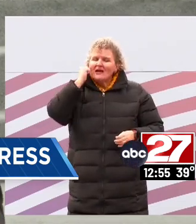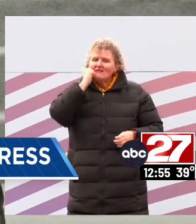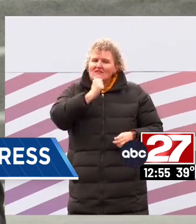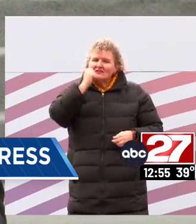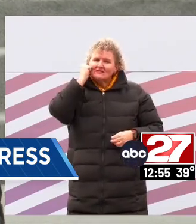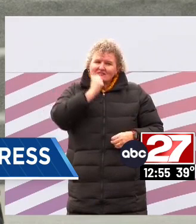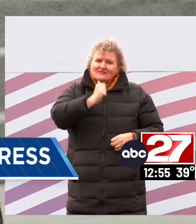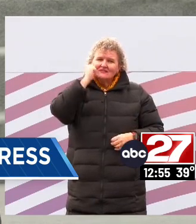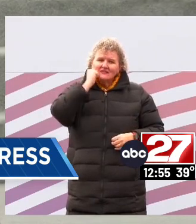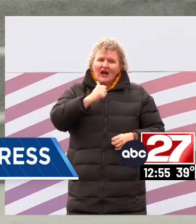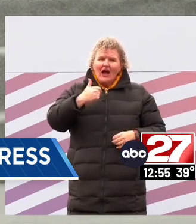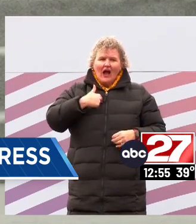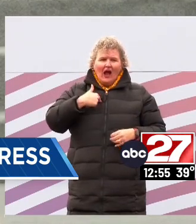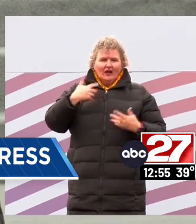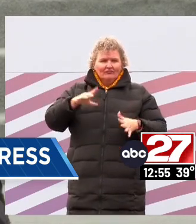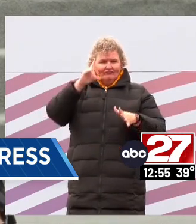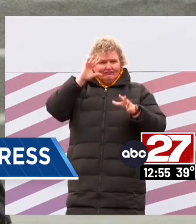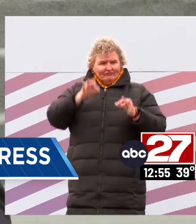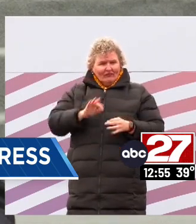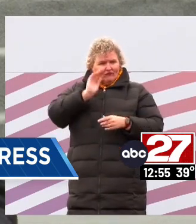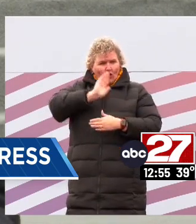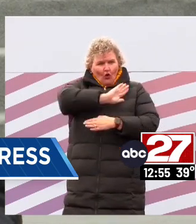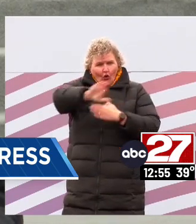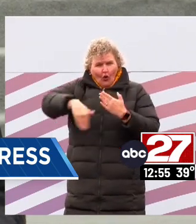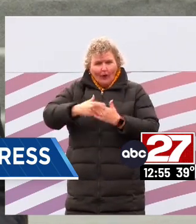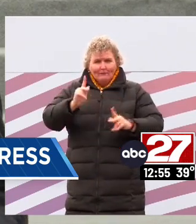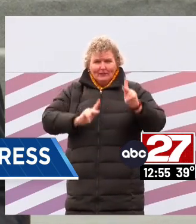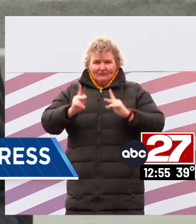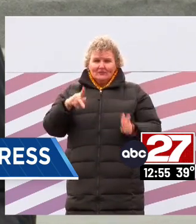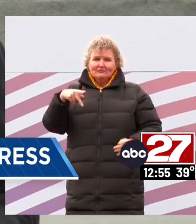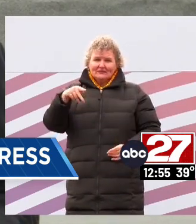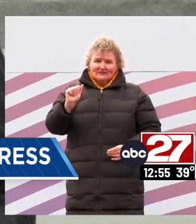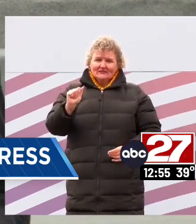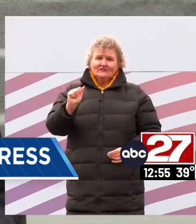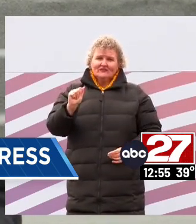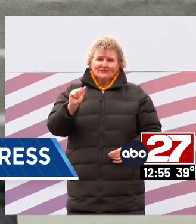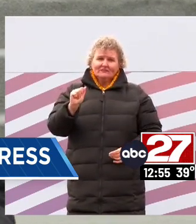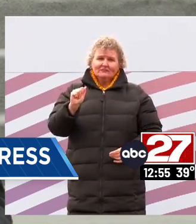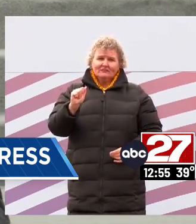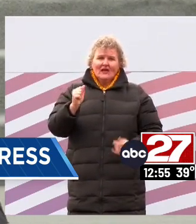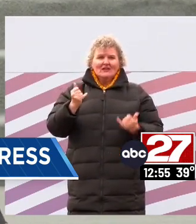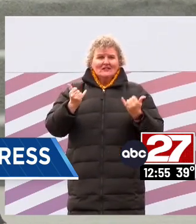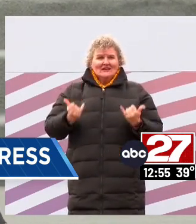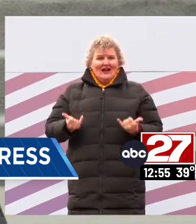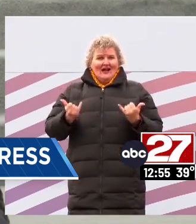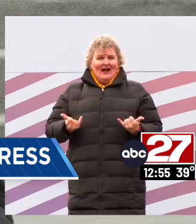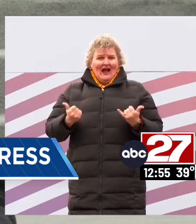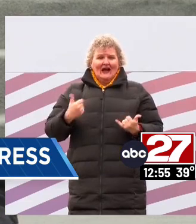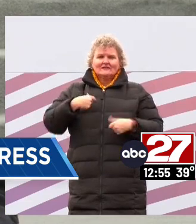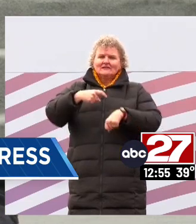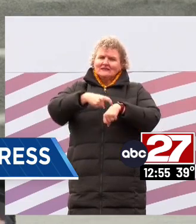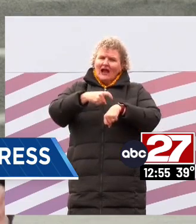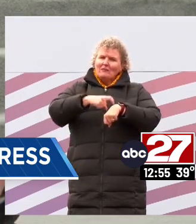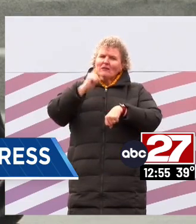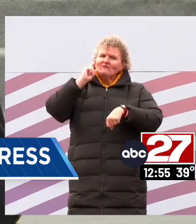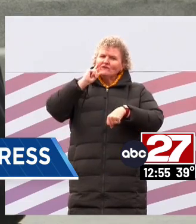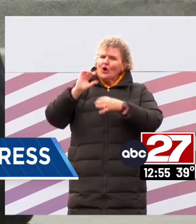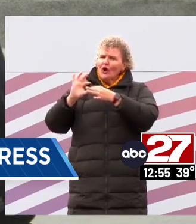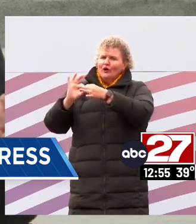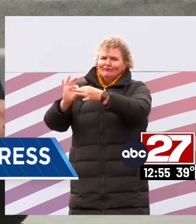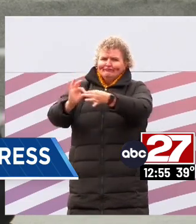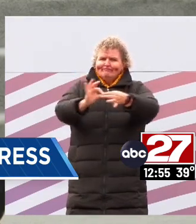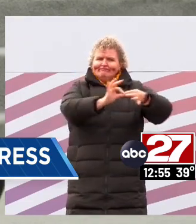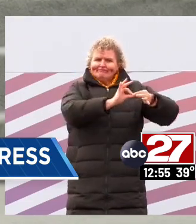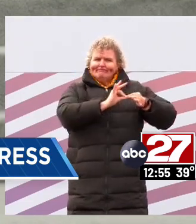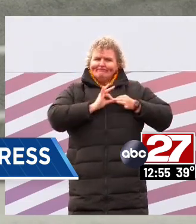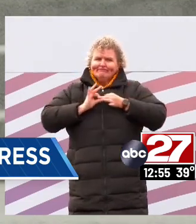a governor for all Pennsylvanians. But right now is the time to join together behind the